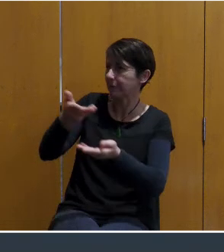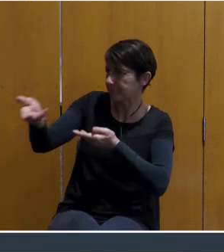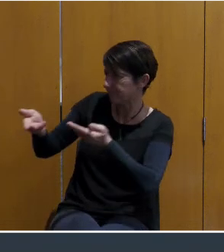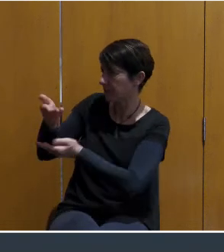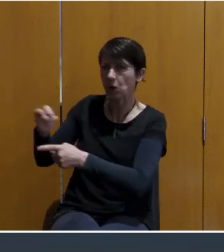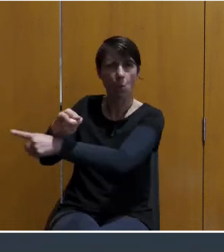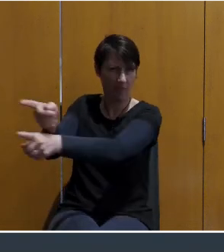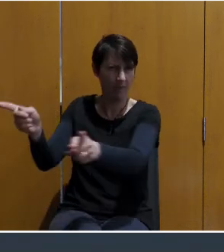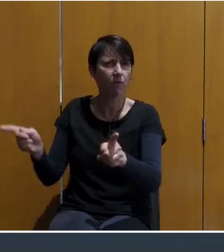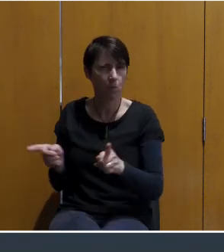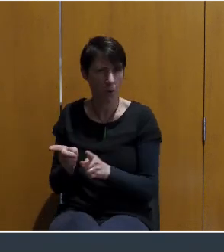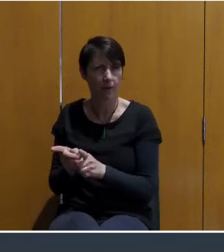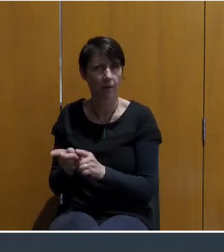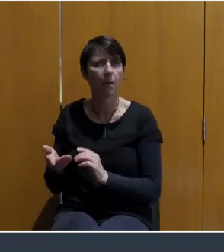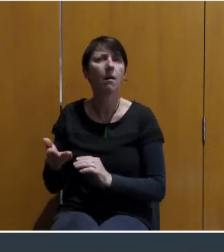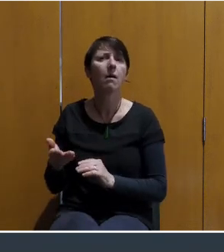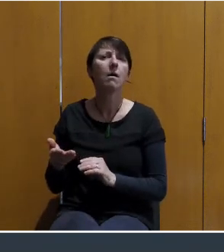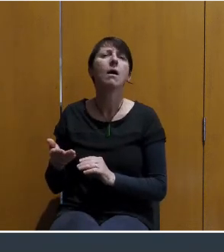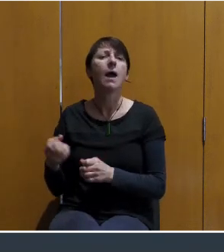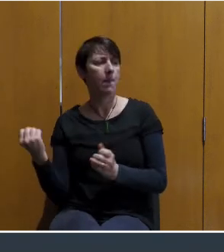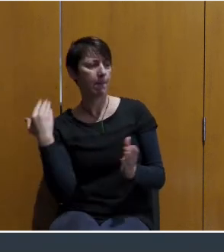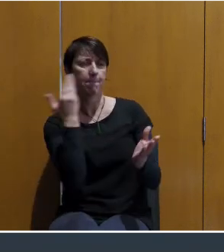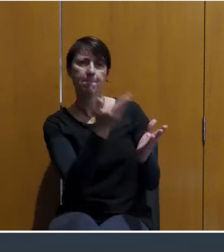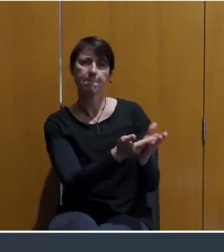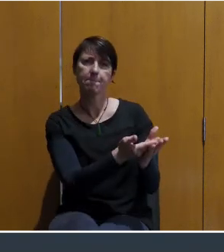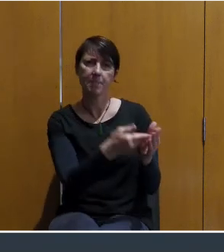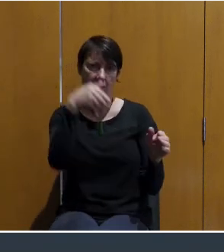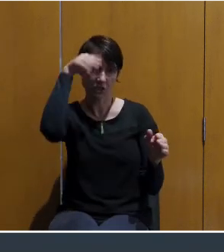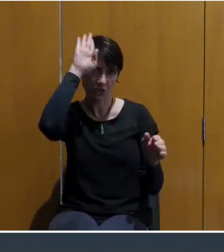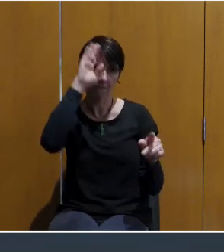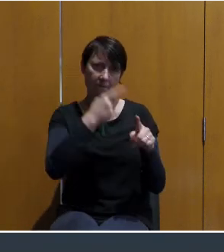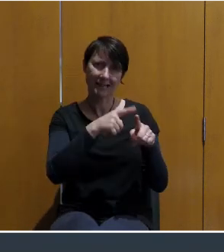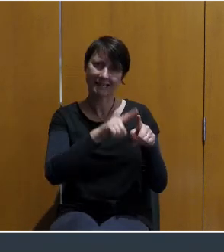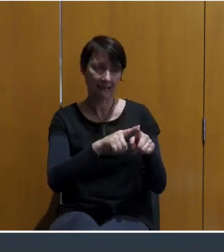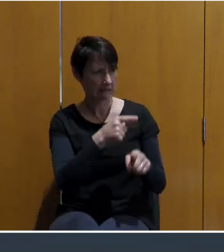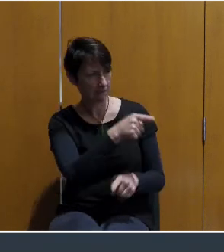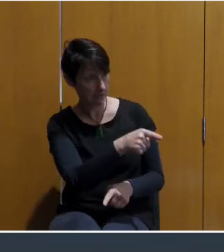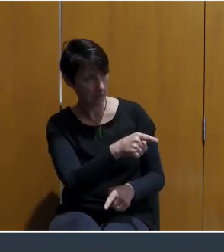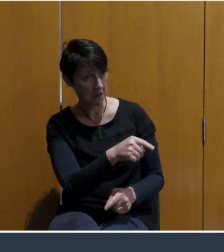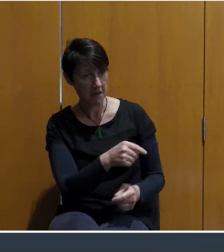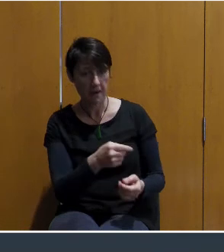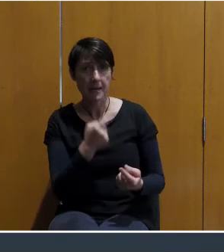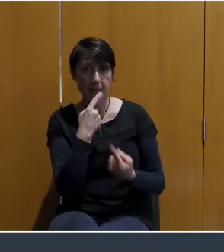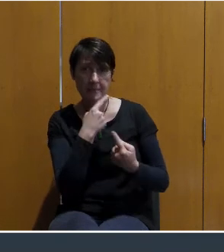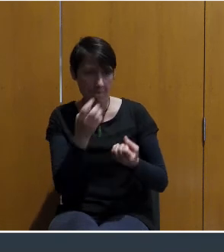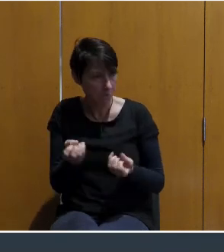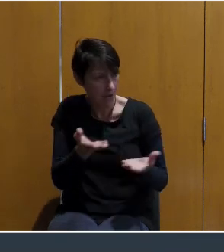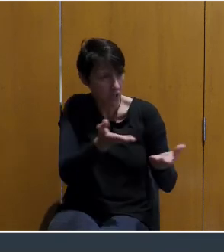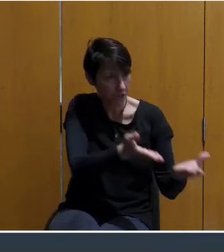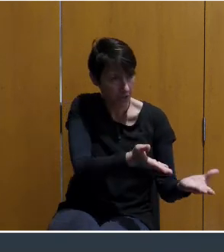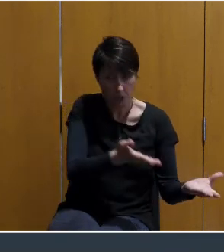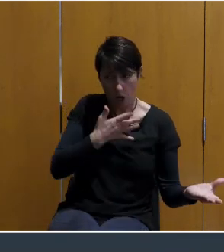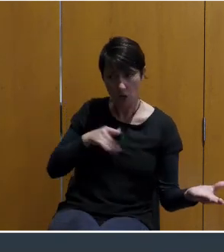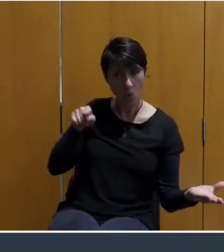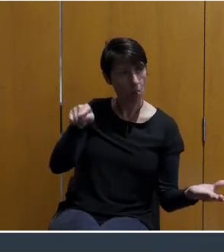be for the Chief Executive to put that as a temporary exercise area following that consultation process. So it would be in line with